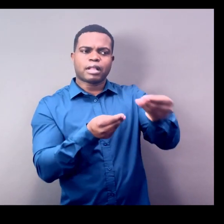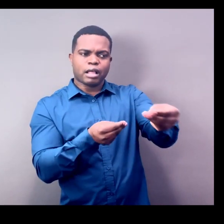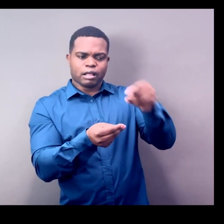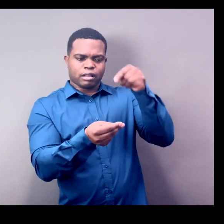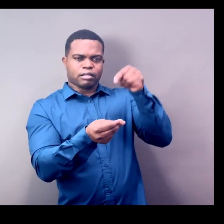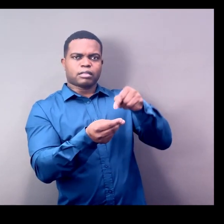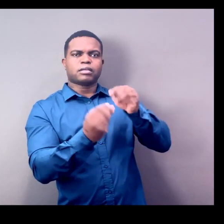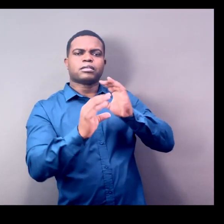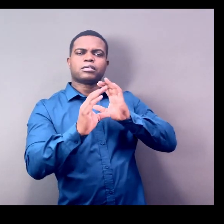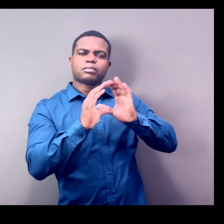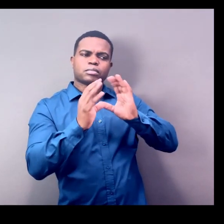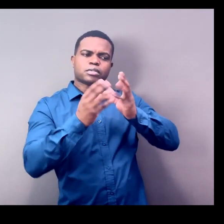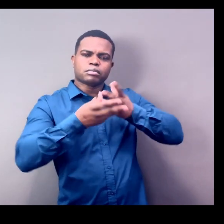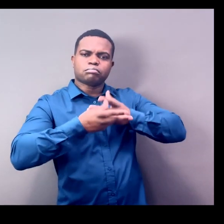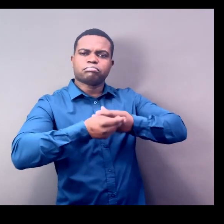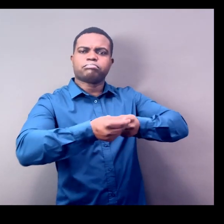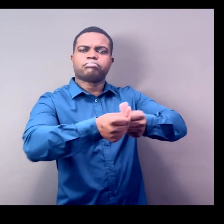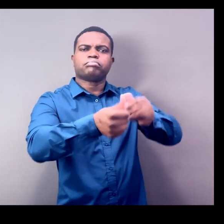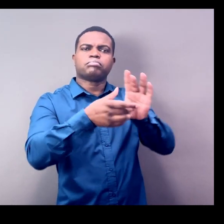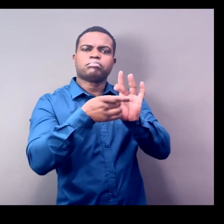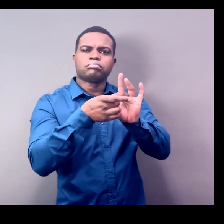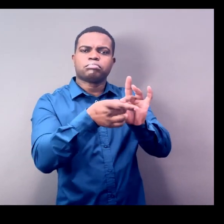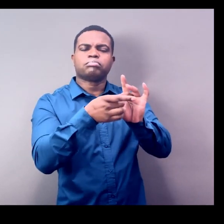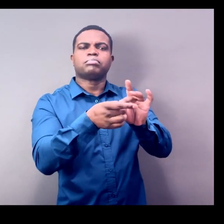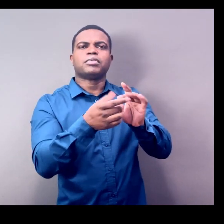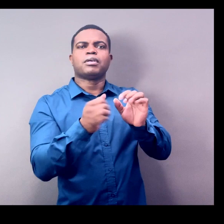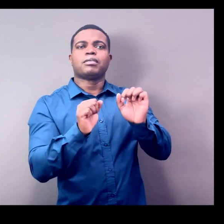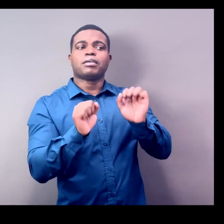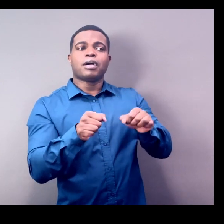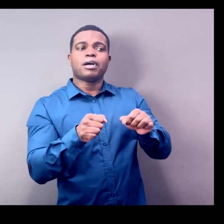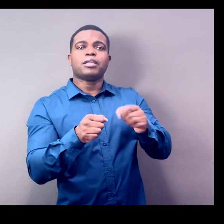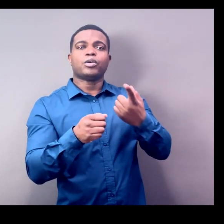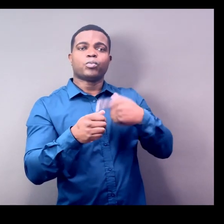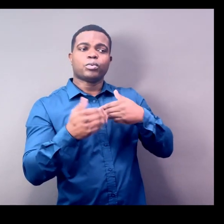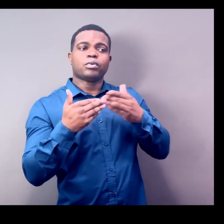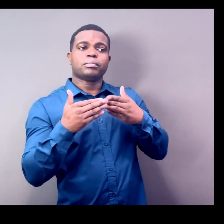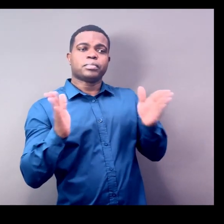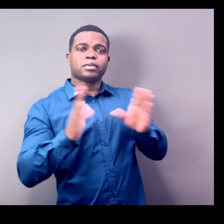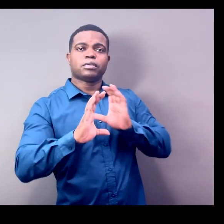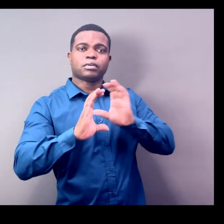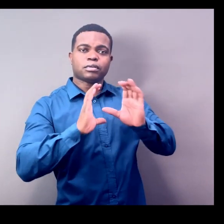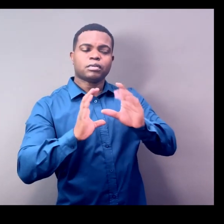communicate effectively, it leads to information sharing and other